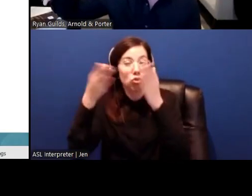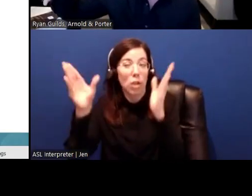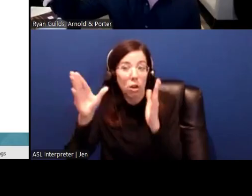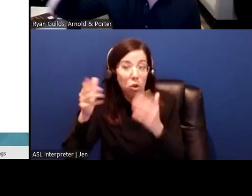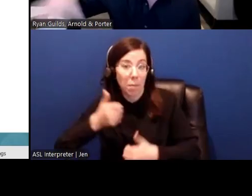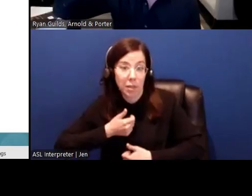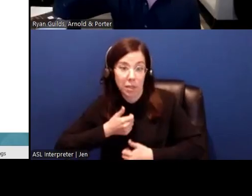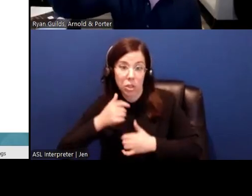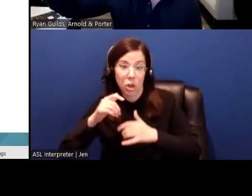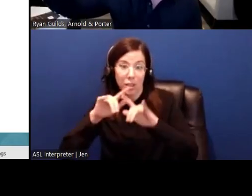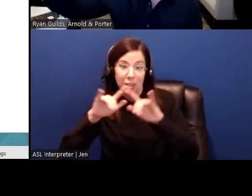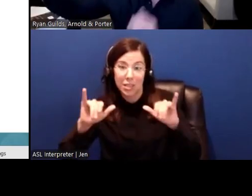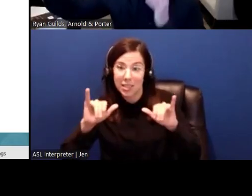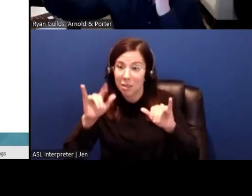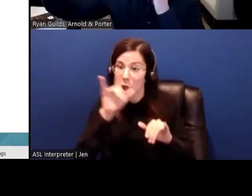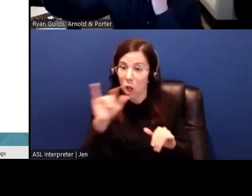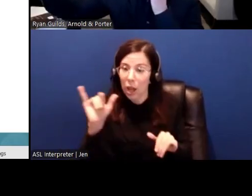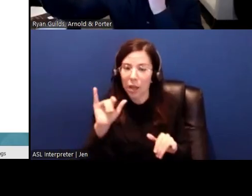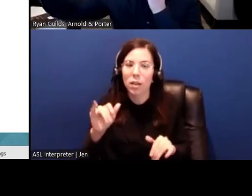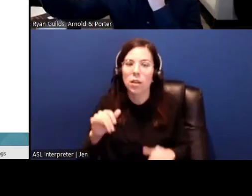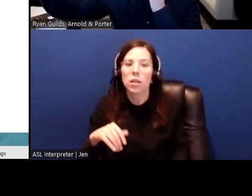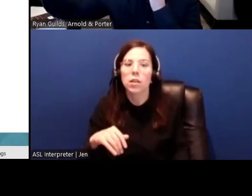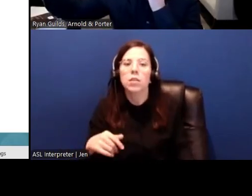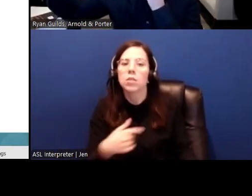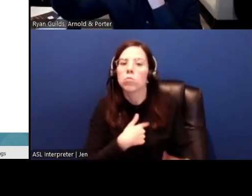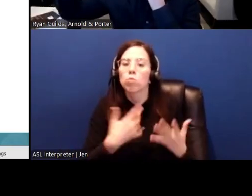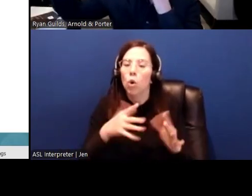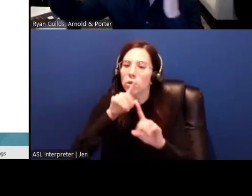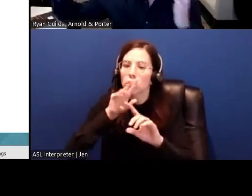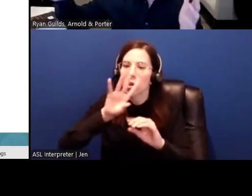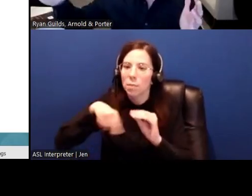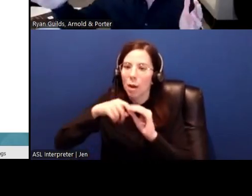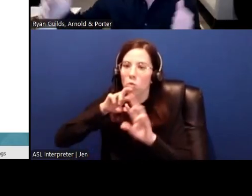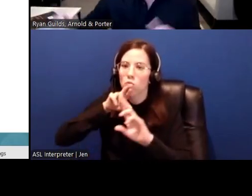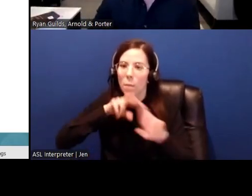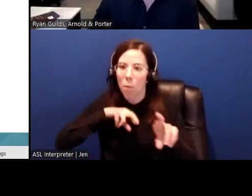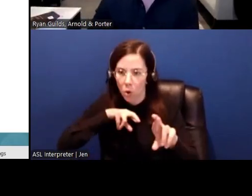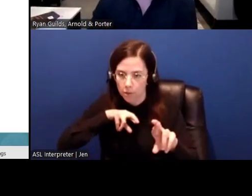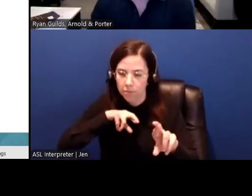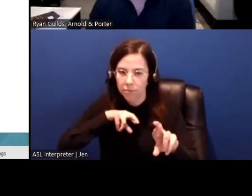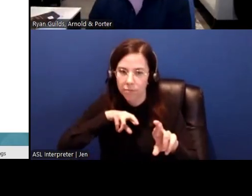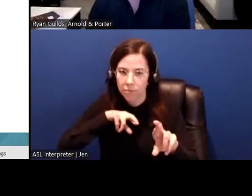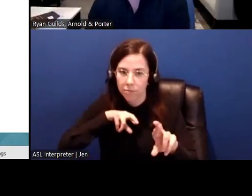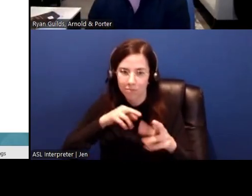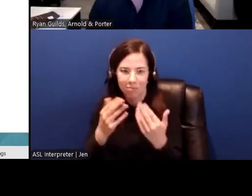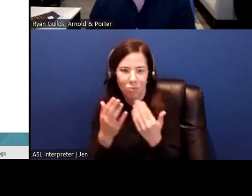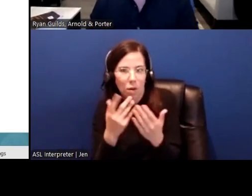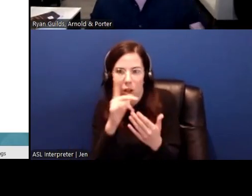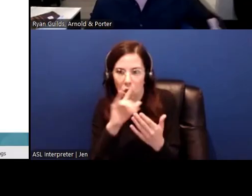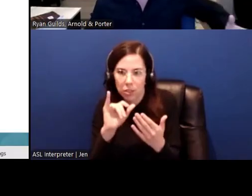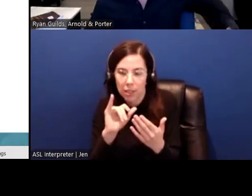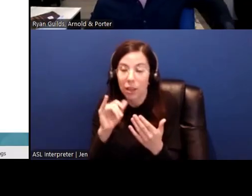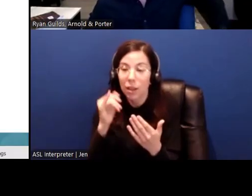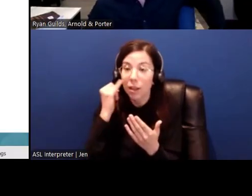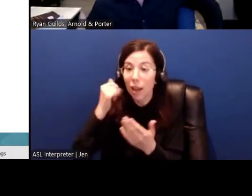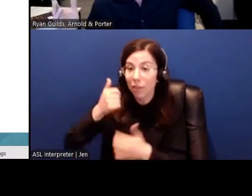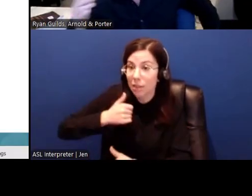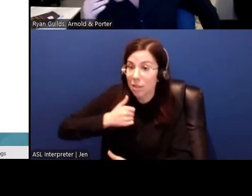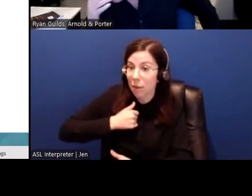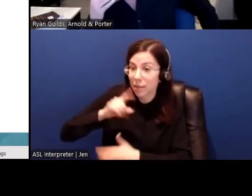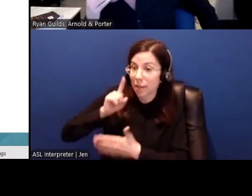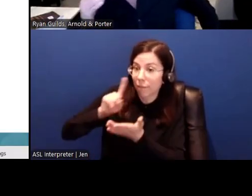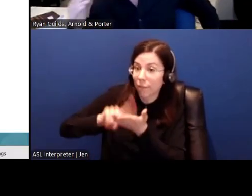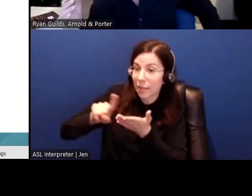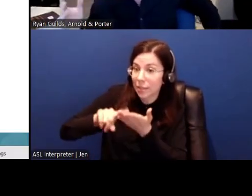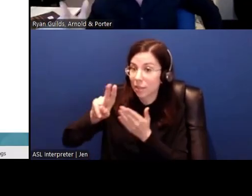system look like? So there's a report, as we discussed, right? However that report comes in. Let's say it's a military investigative unit. We'll